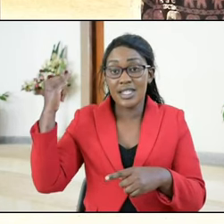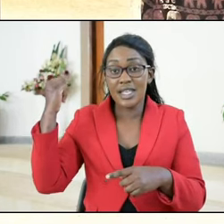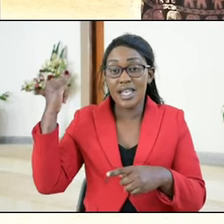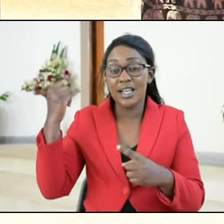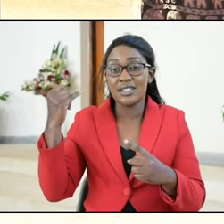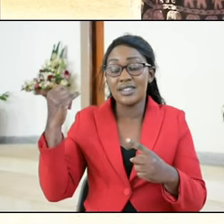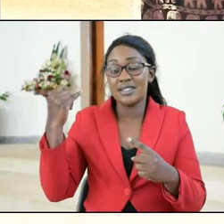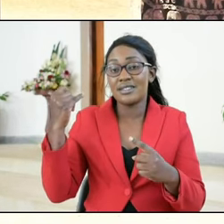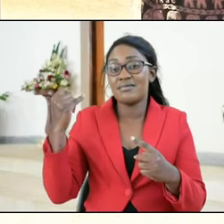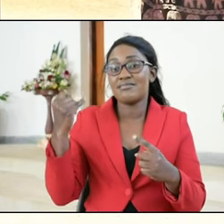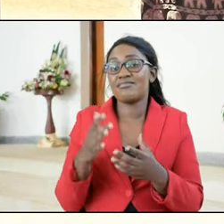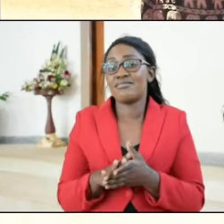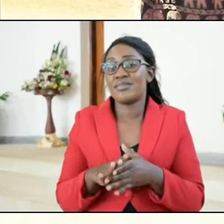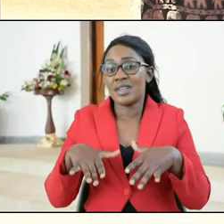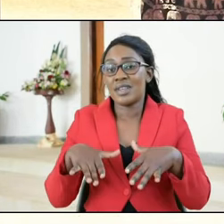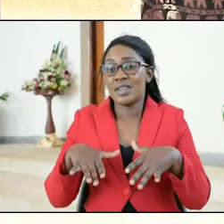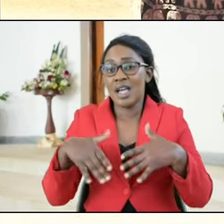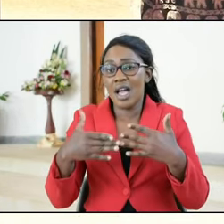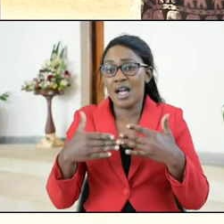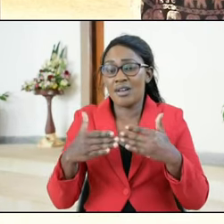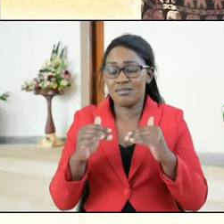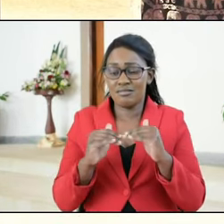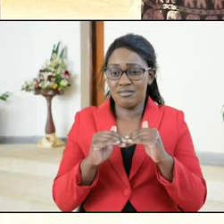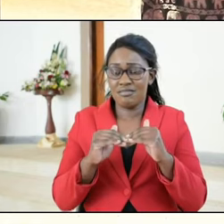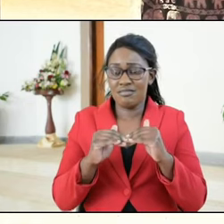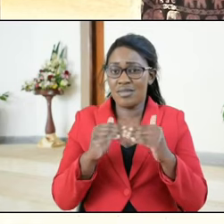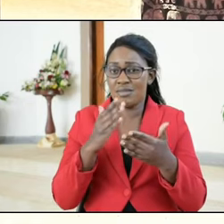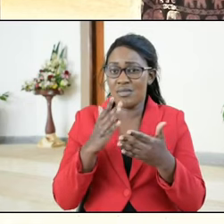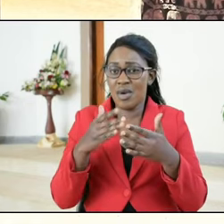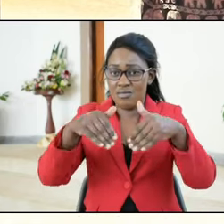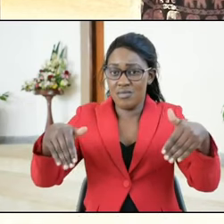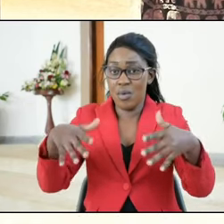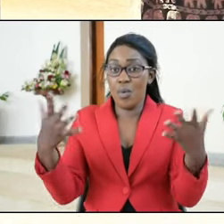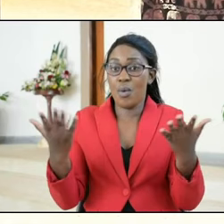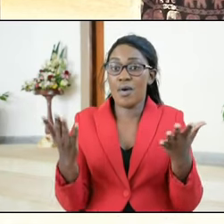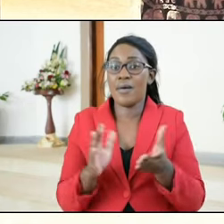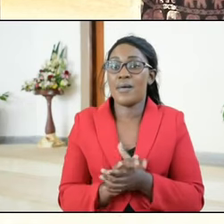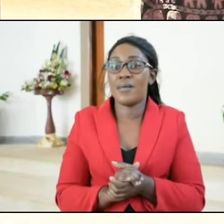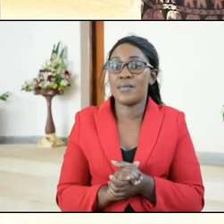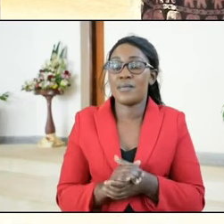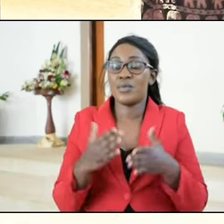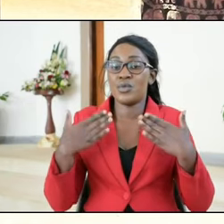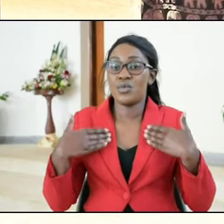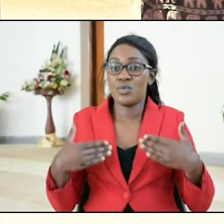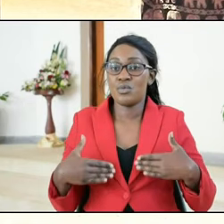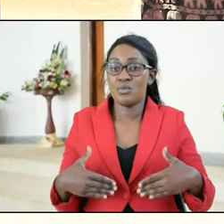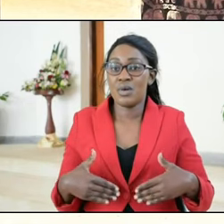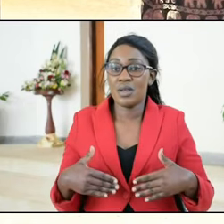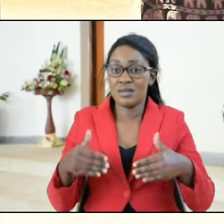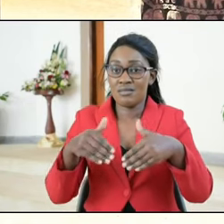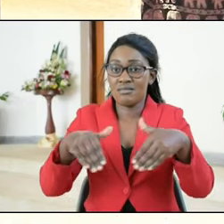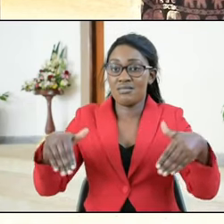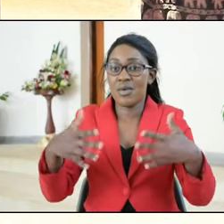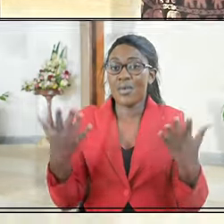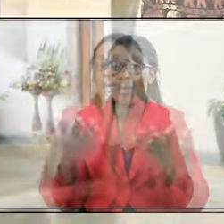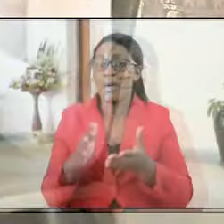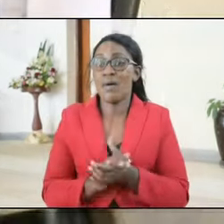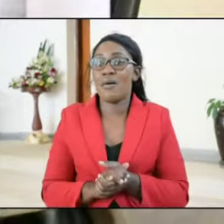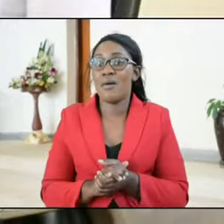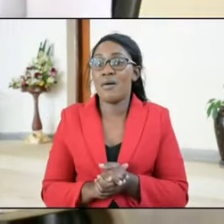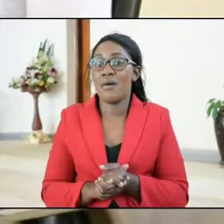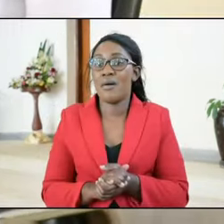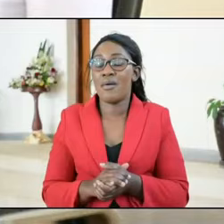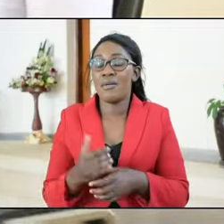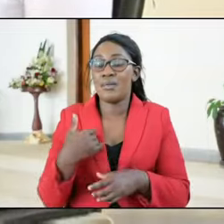we draw the line? That is the important question. Where do we, as human beings, draw the line?